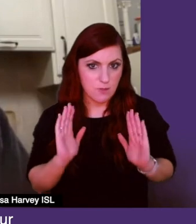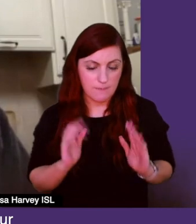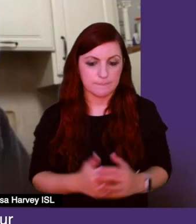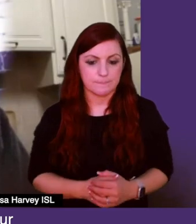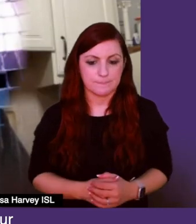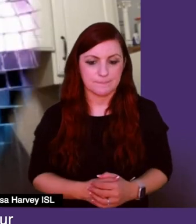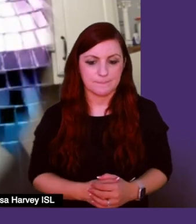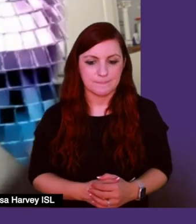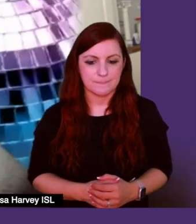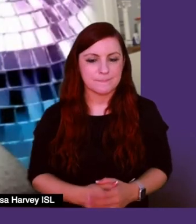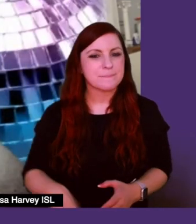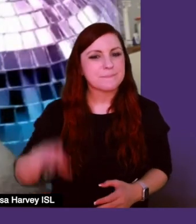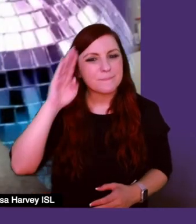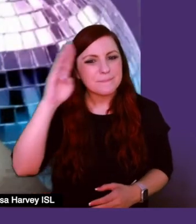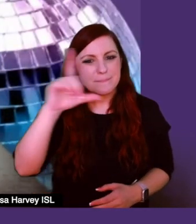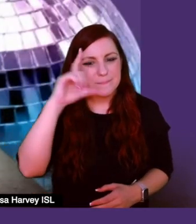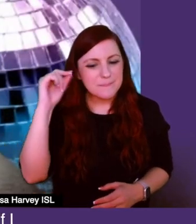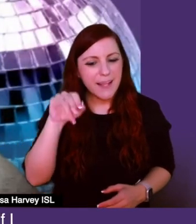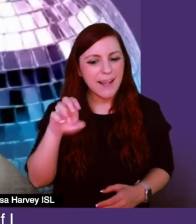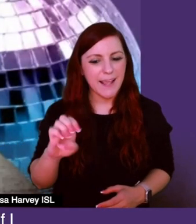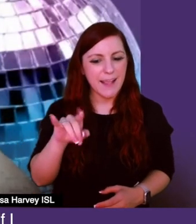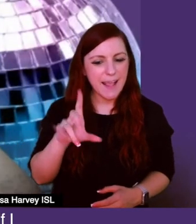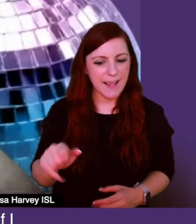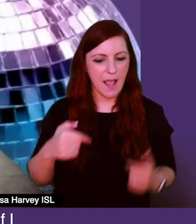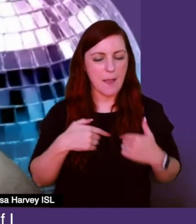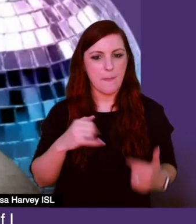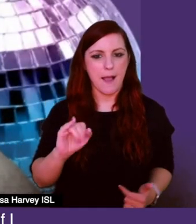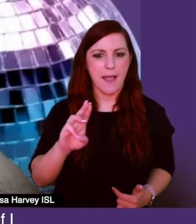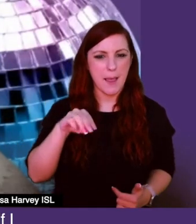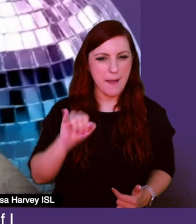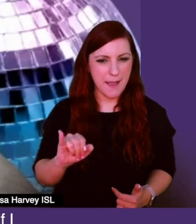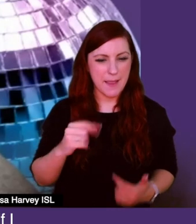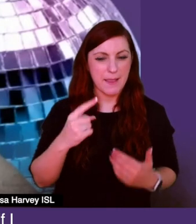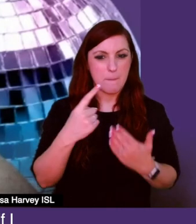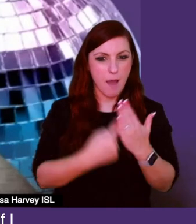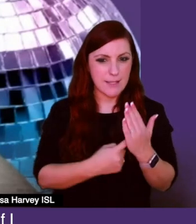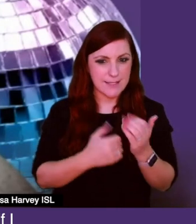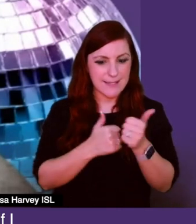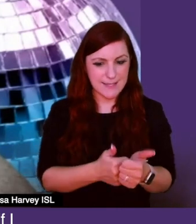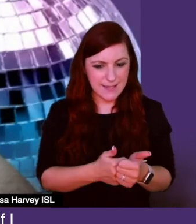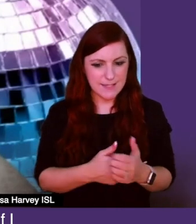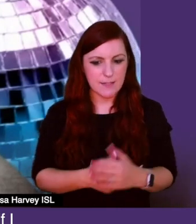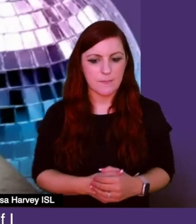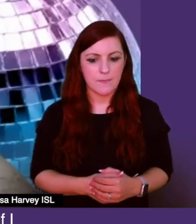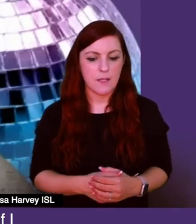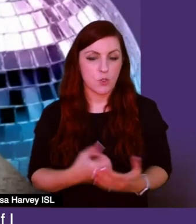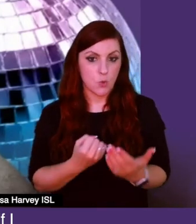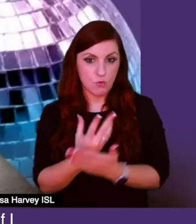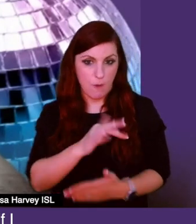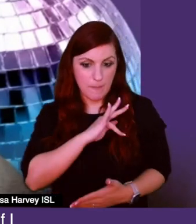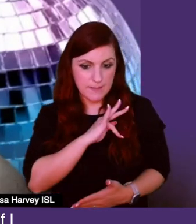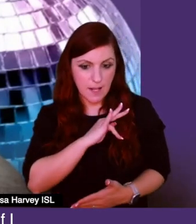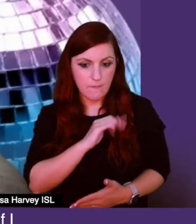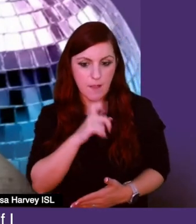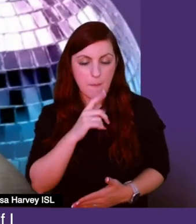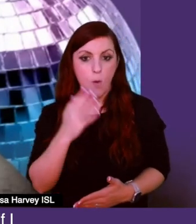free subscription for life. My name is Claire Kenny. I am ILMI's policy assistant. To audio describe myself,